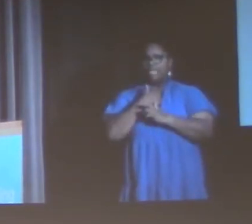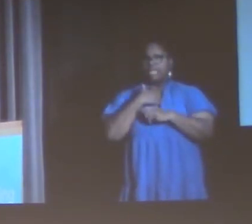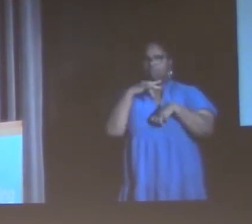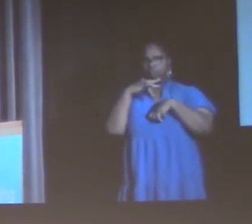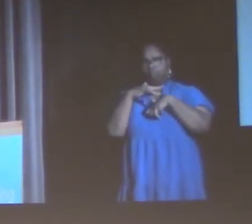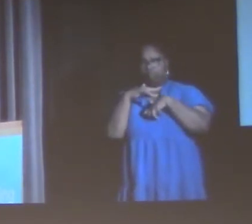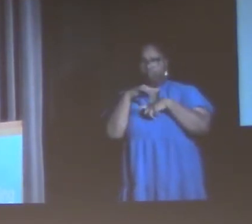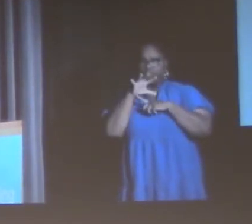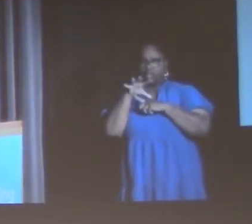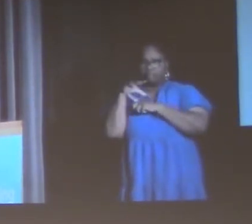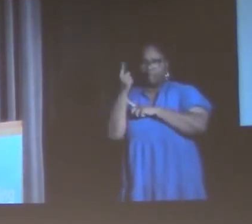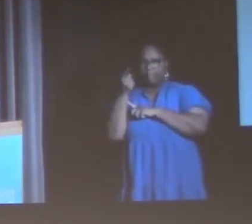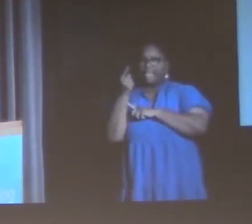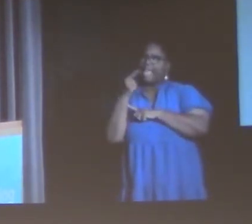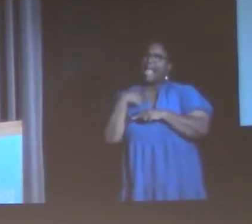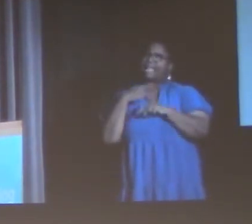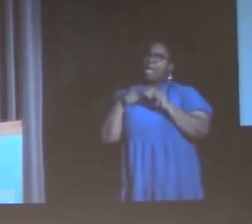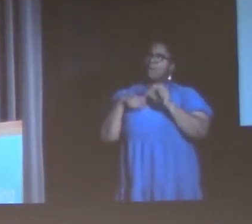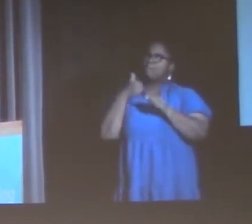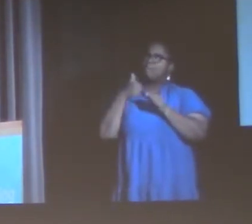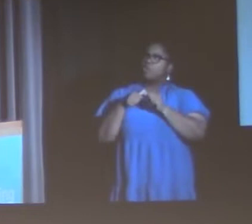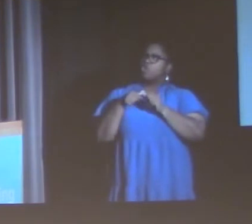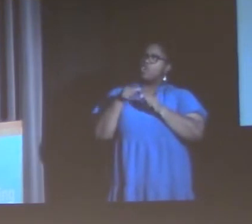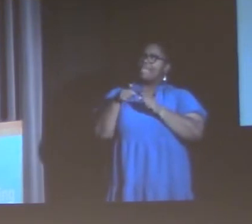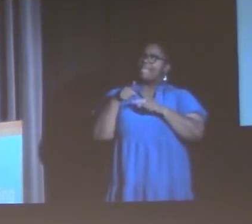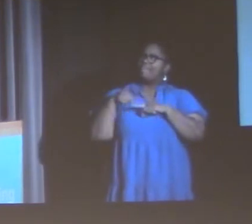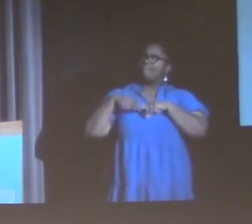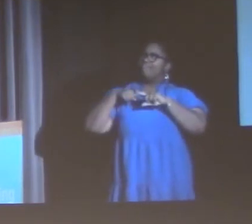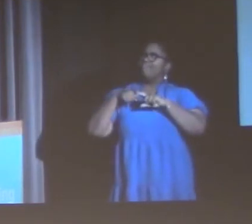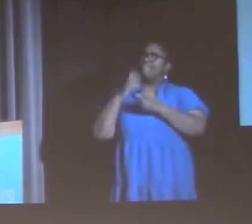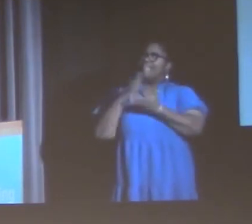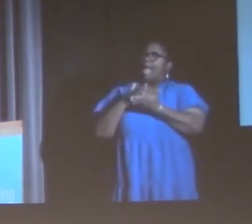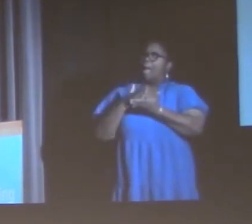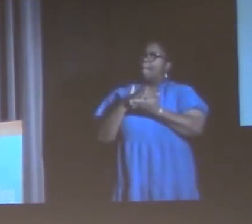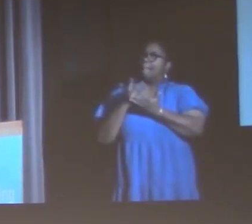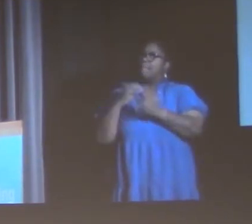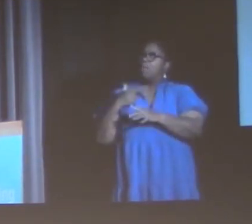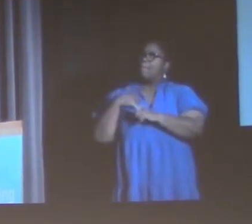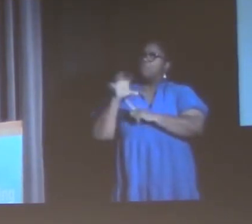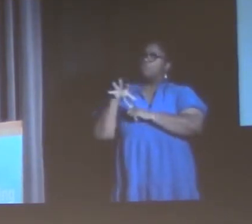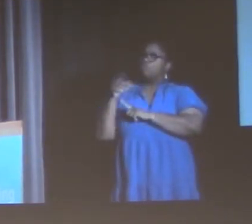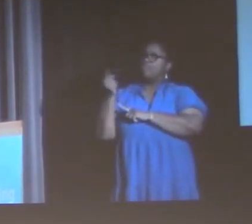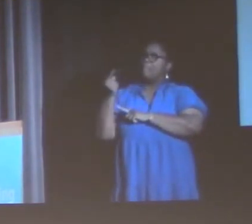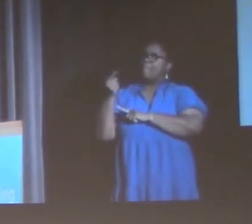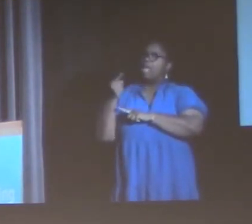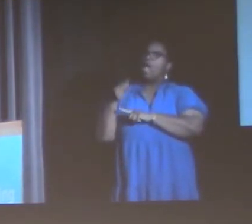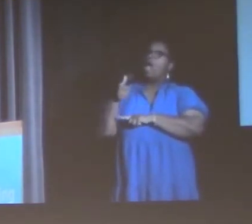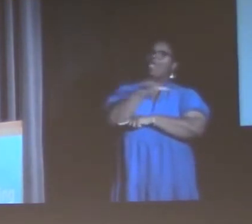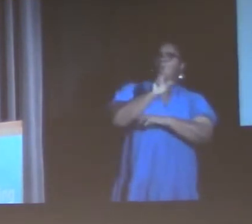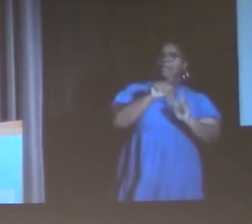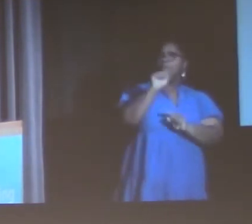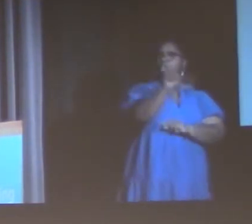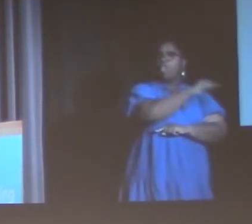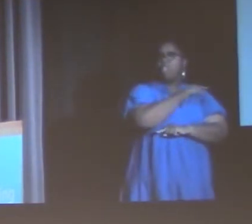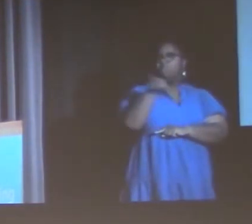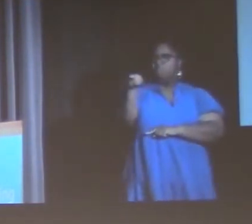think of anything he actually stopped me shooting, but other people would stop me. And I